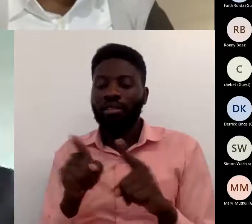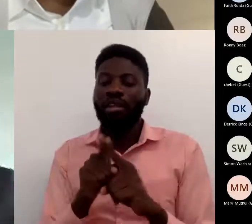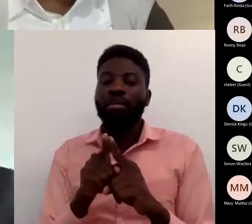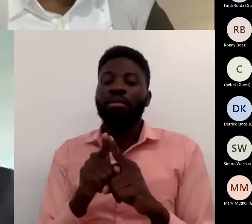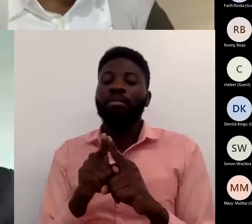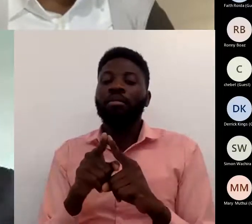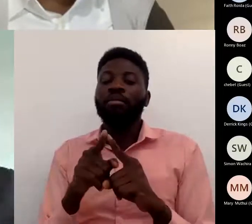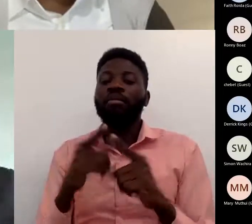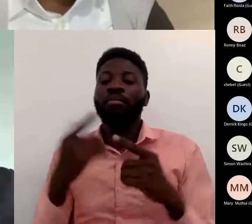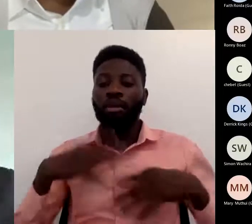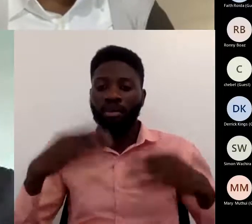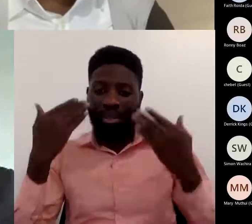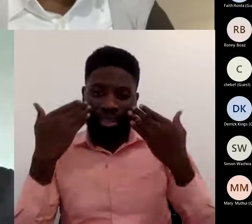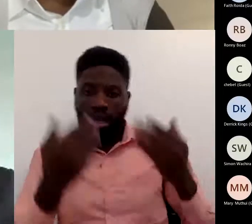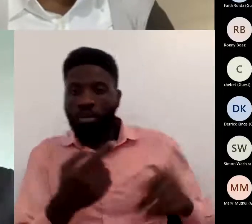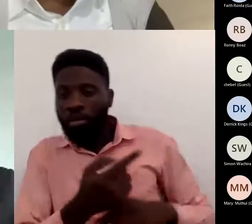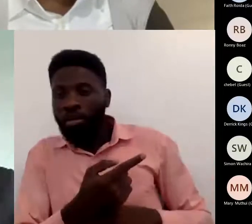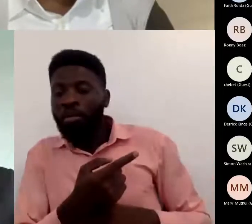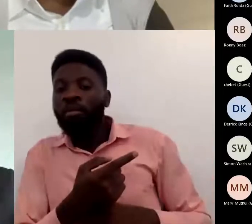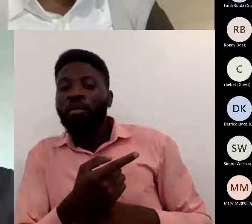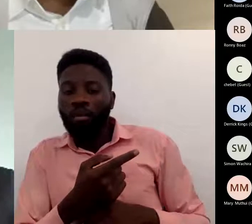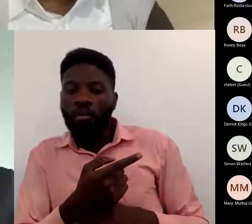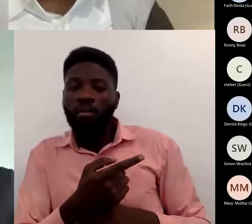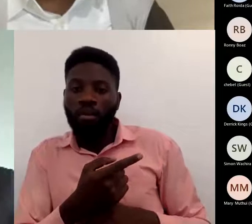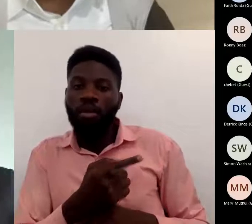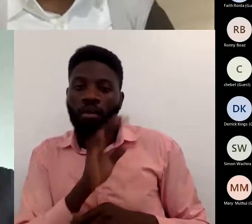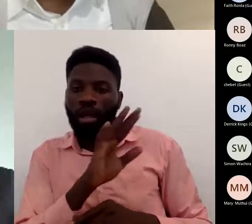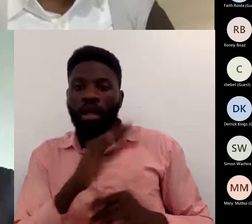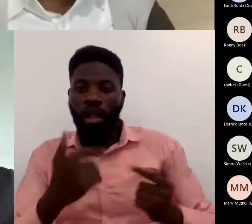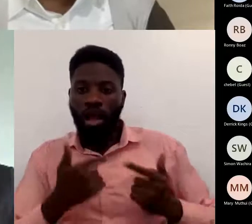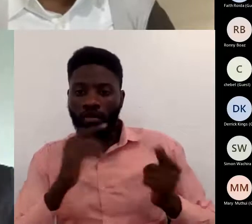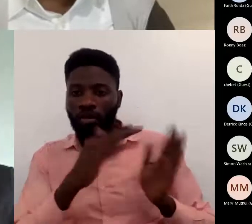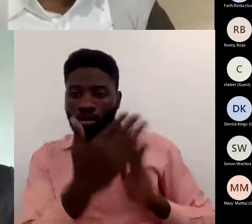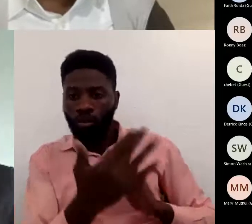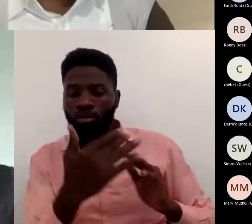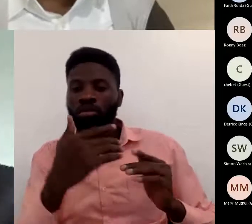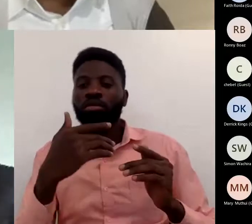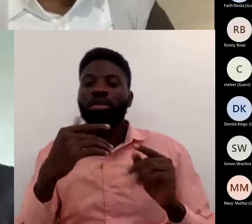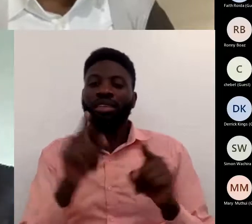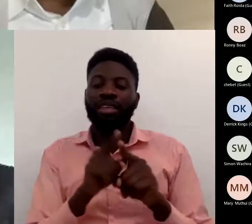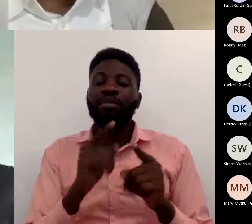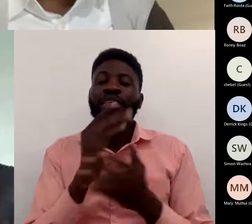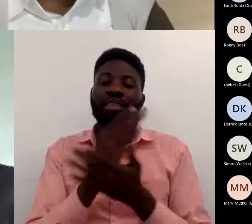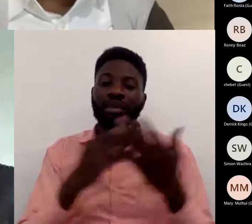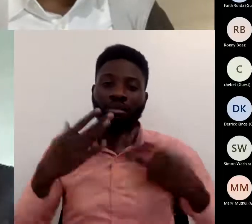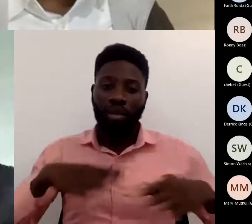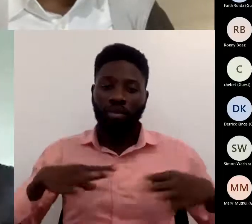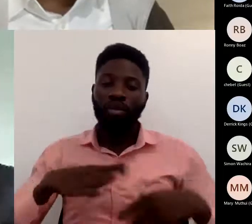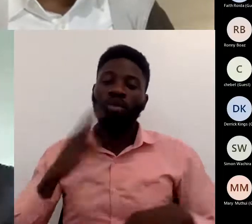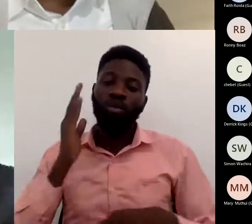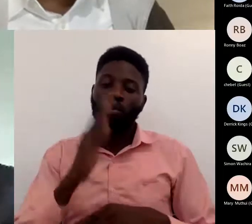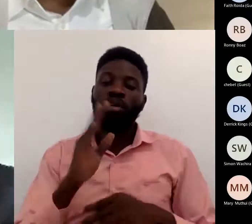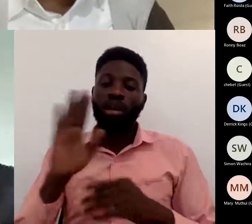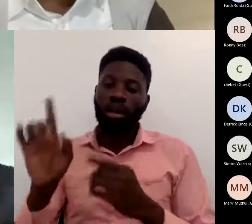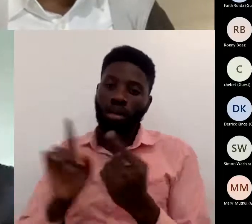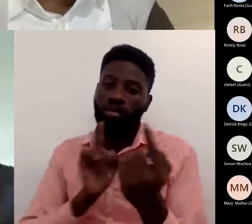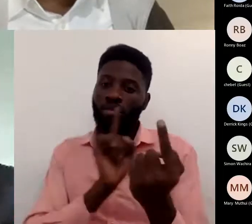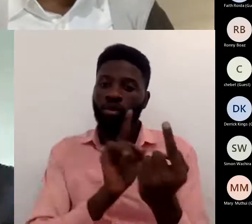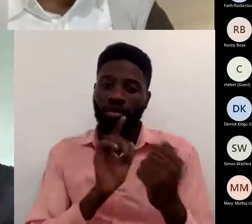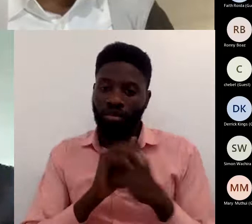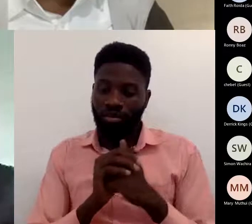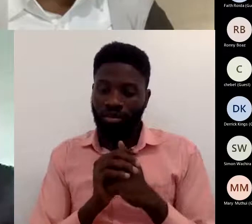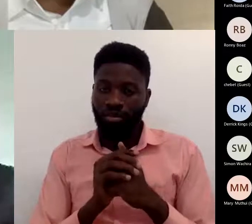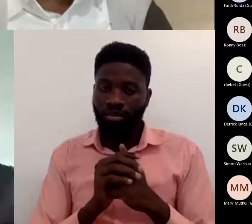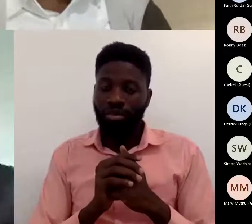of how you approach your life and your career, there are certain people that will approach you, and that's important for